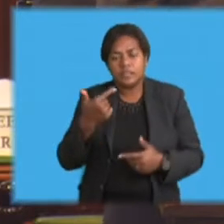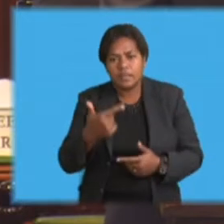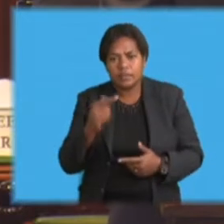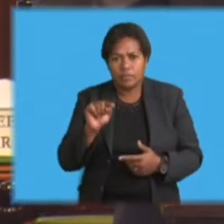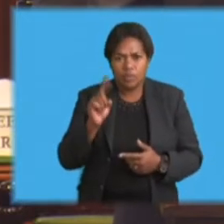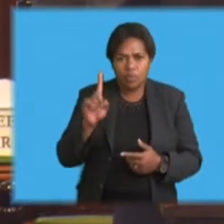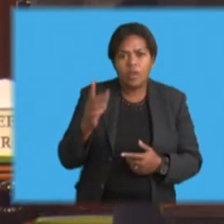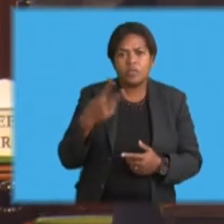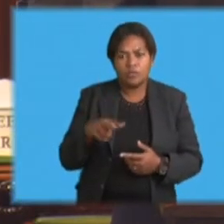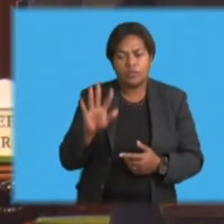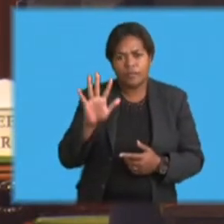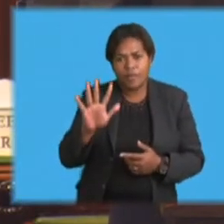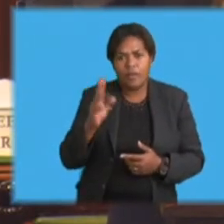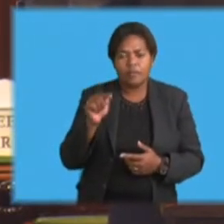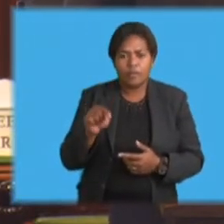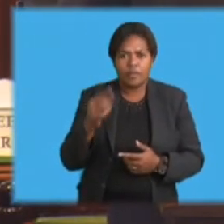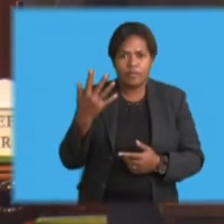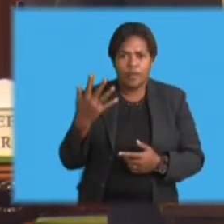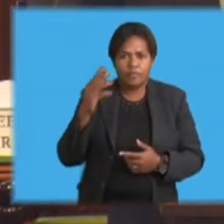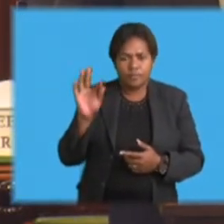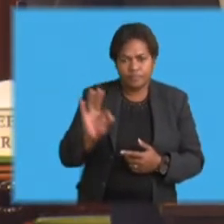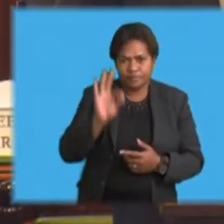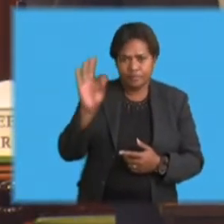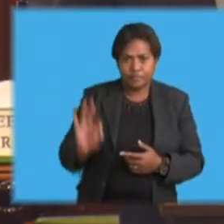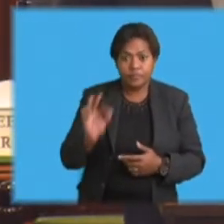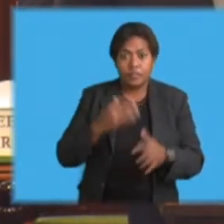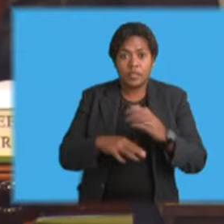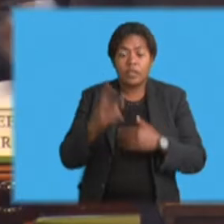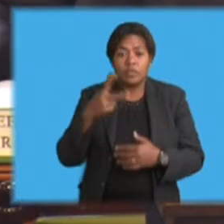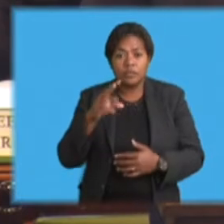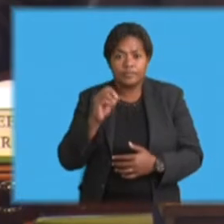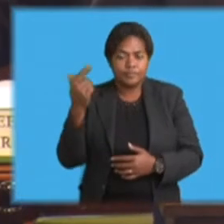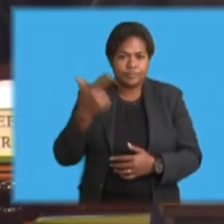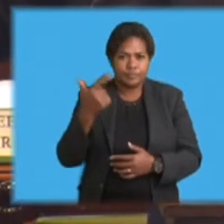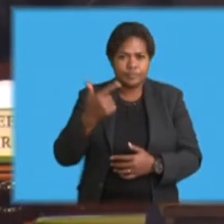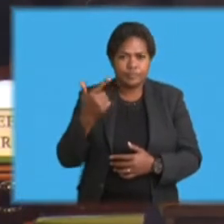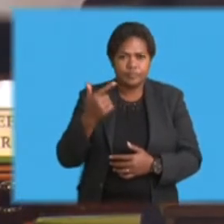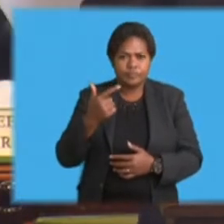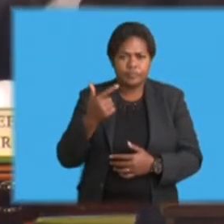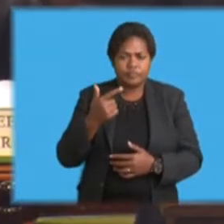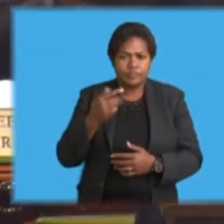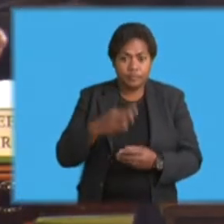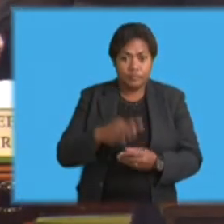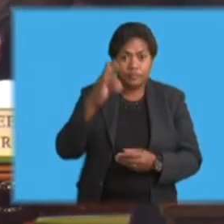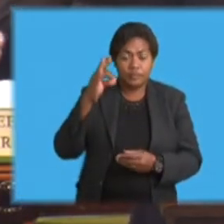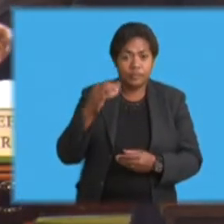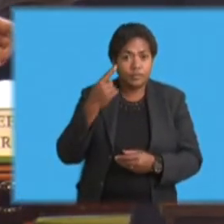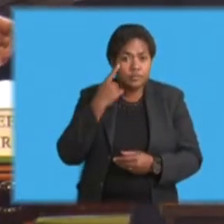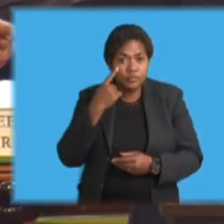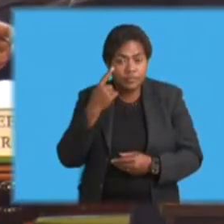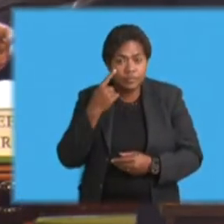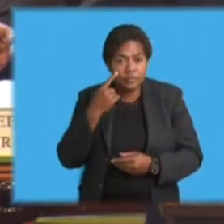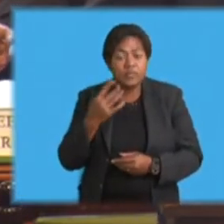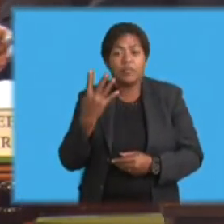to 5.5%. And now, in the 2017 census, we are now seeing unemployment rate of